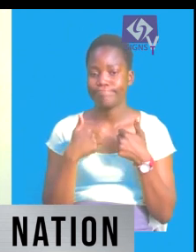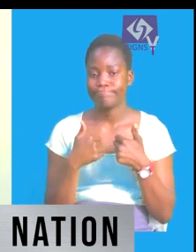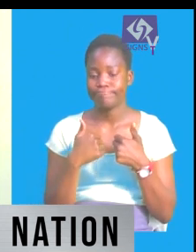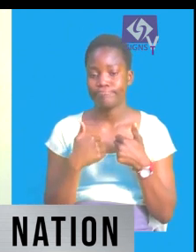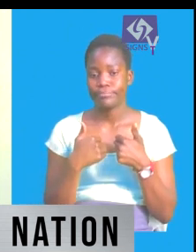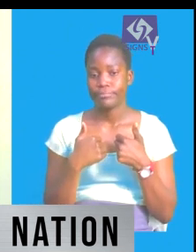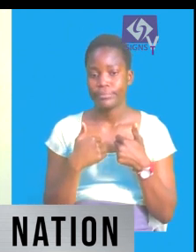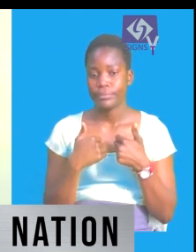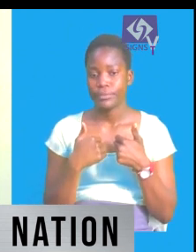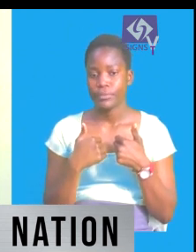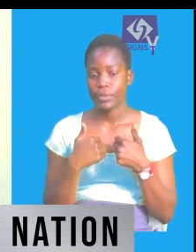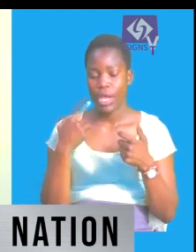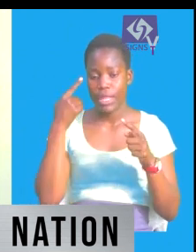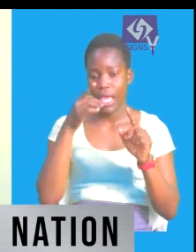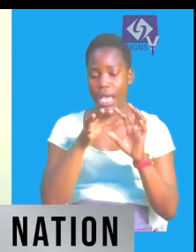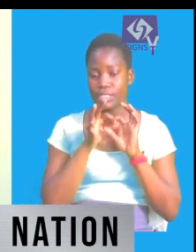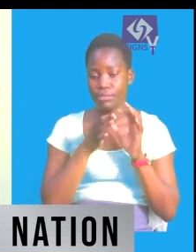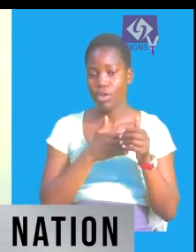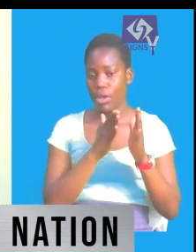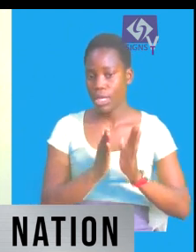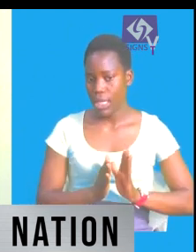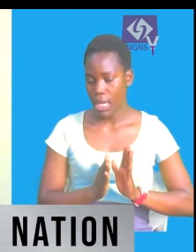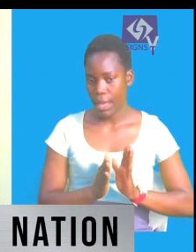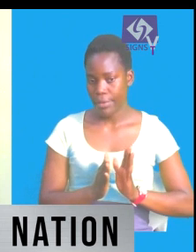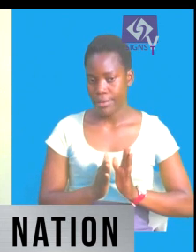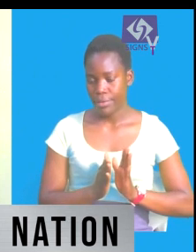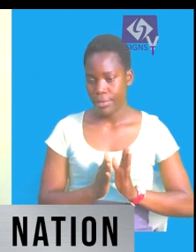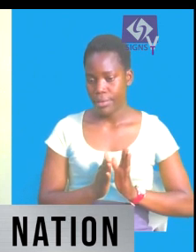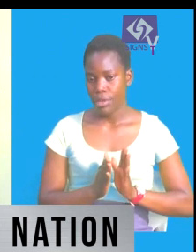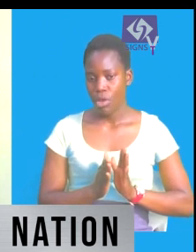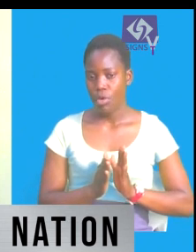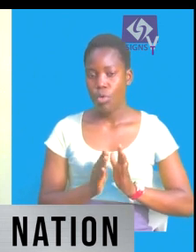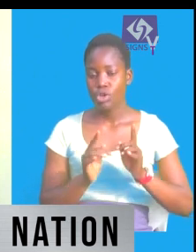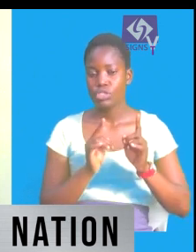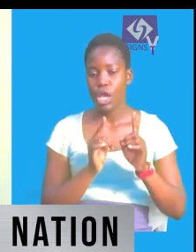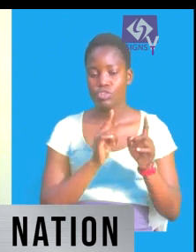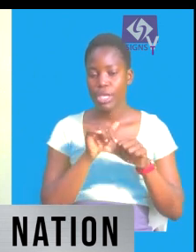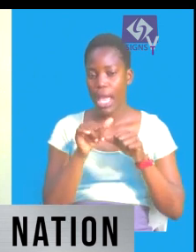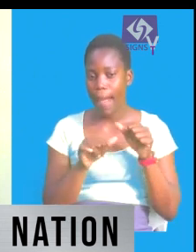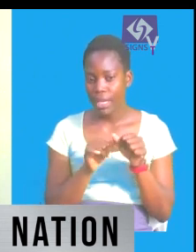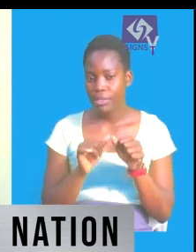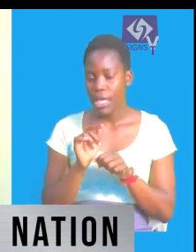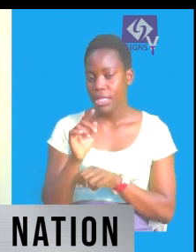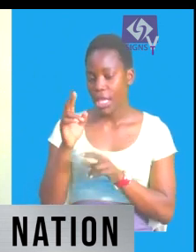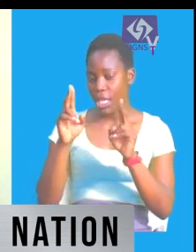way. You've said the Azimio leader Yes. was addressing the issue of single mothers.